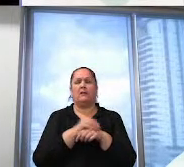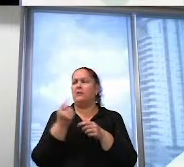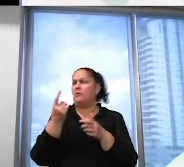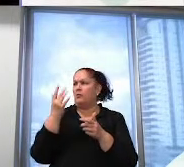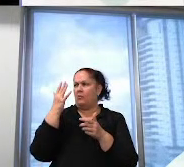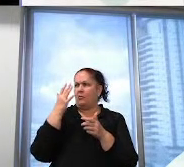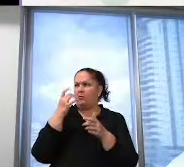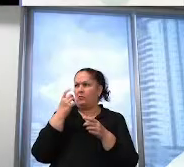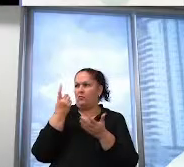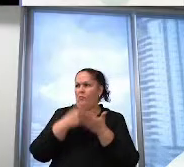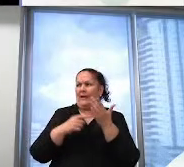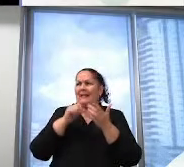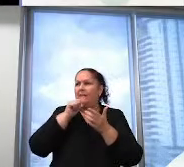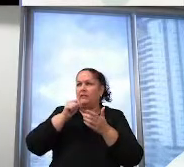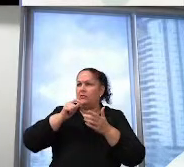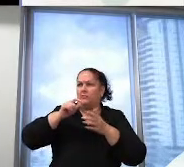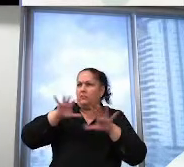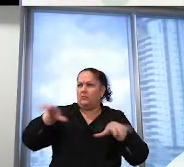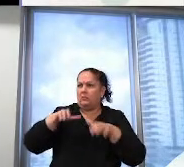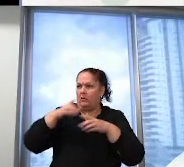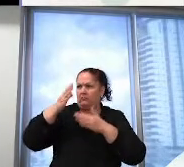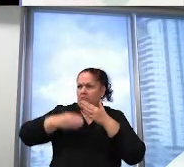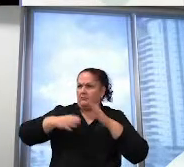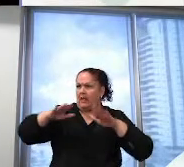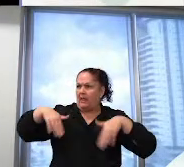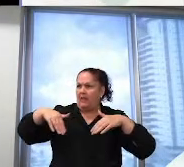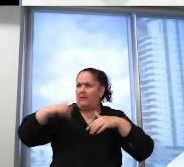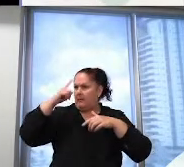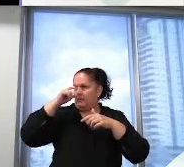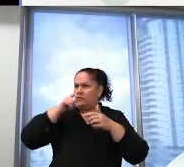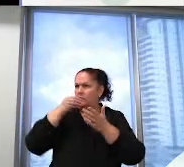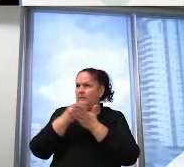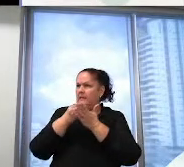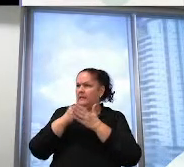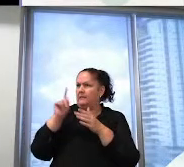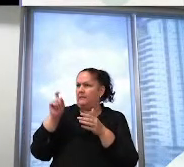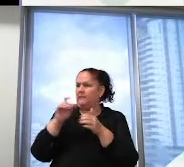not getting done because of the insufficiency of the funds? What activities